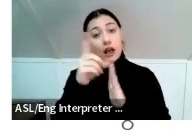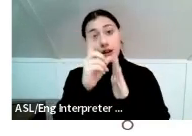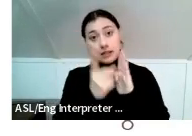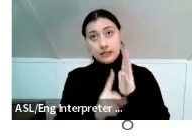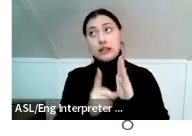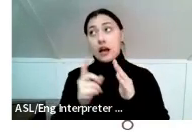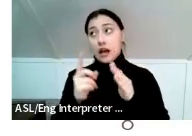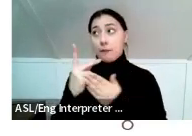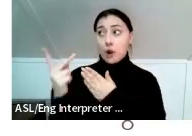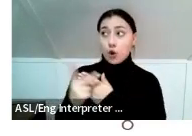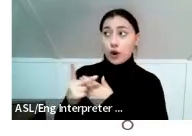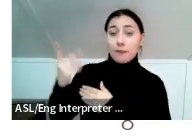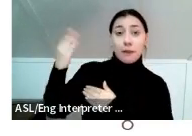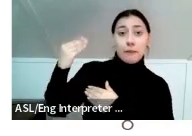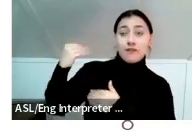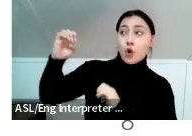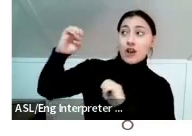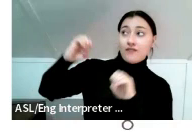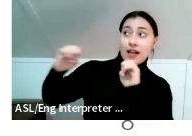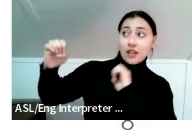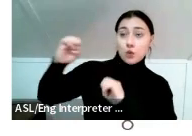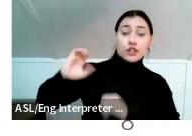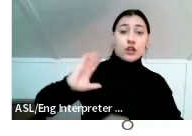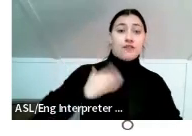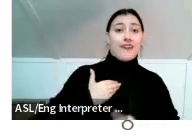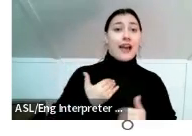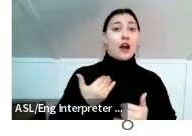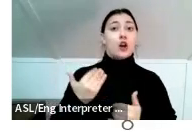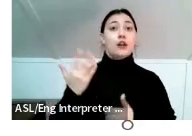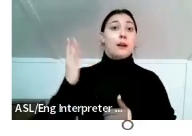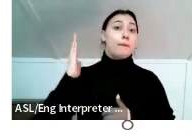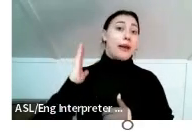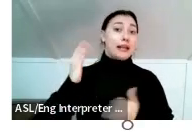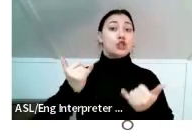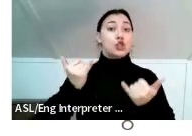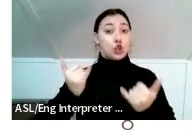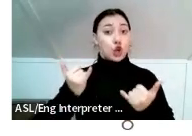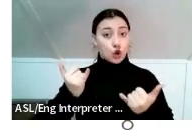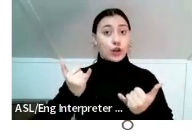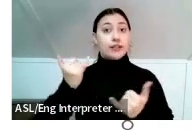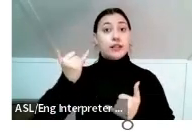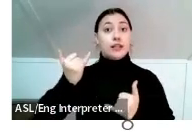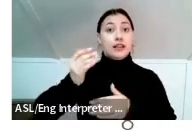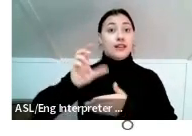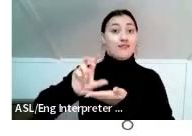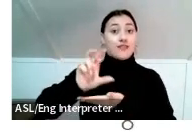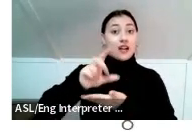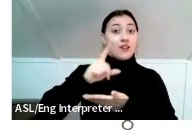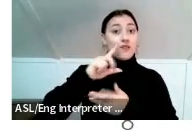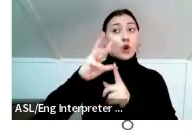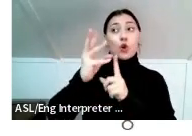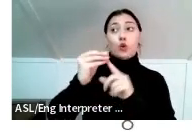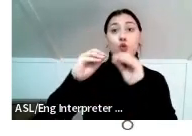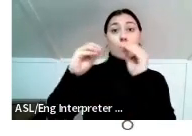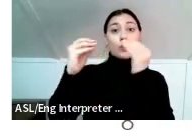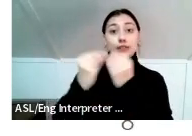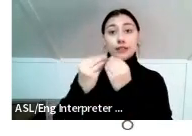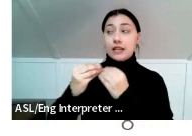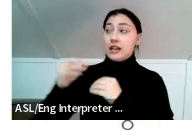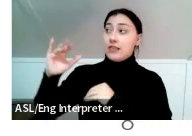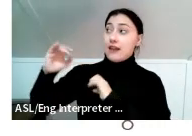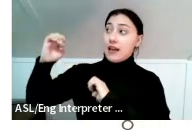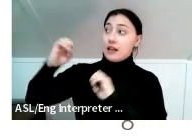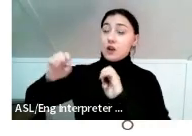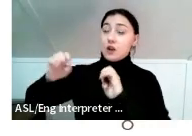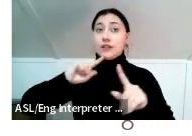following an evaluation of our existing funding programs for cultural organizations and as a response to the agency's racial